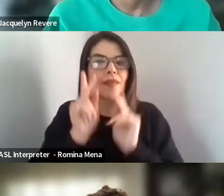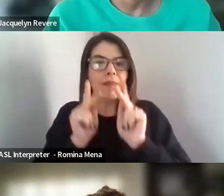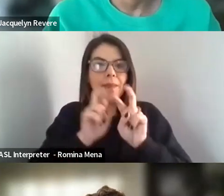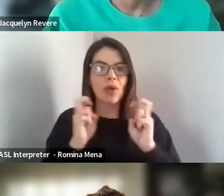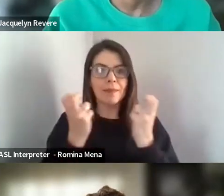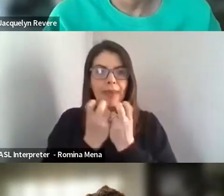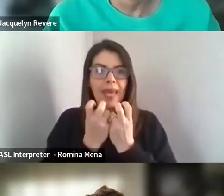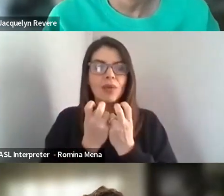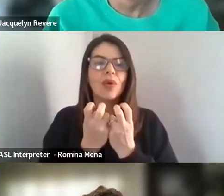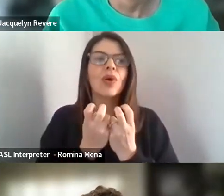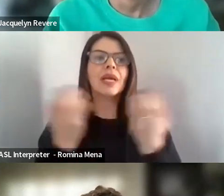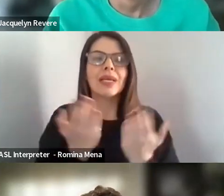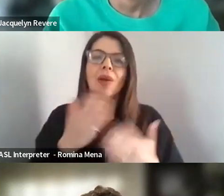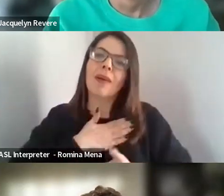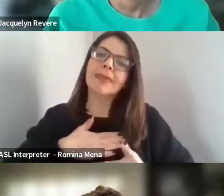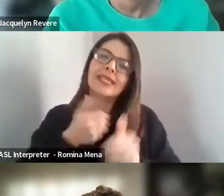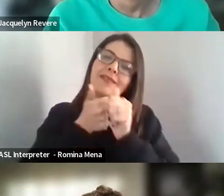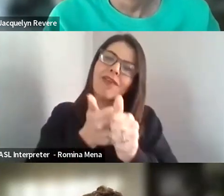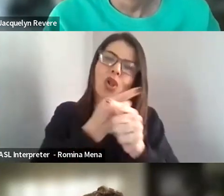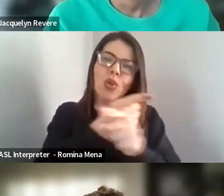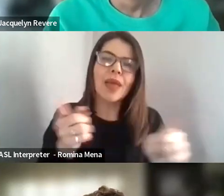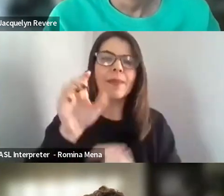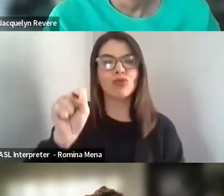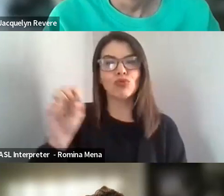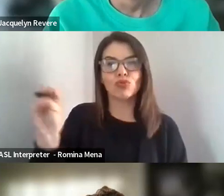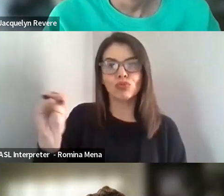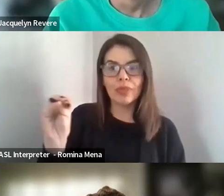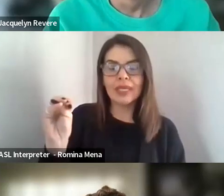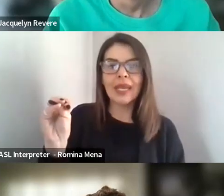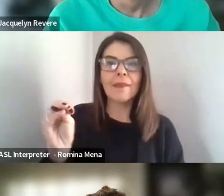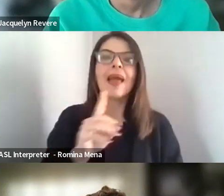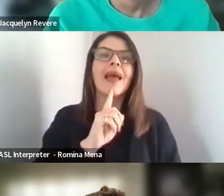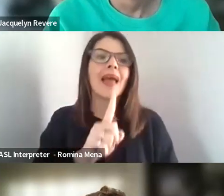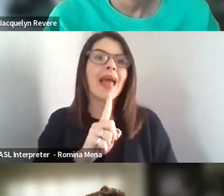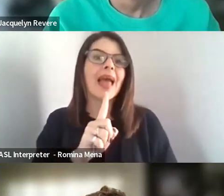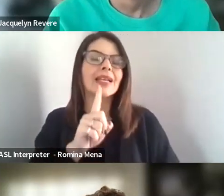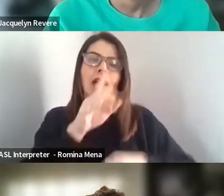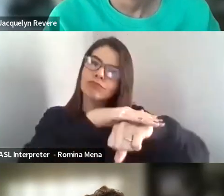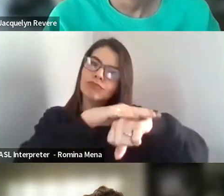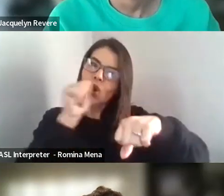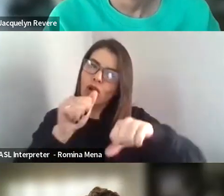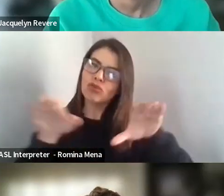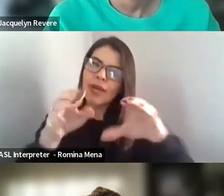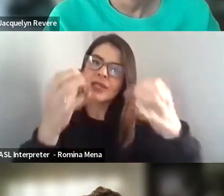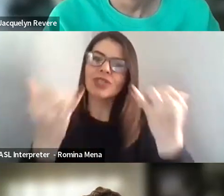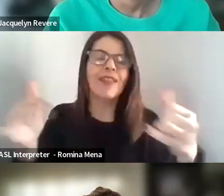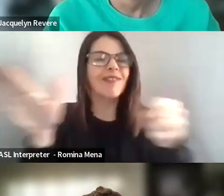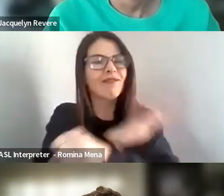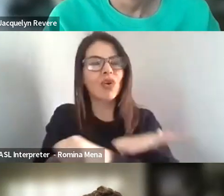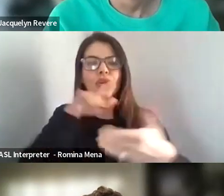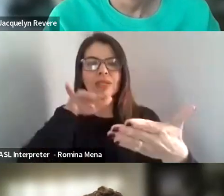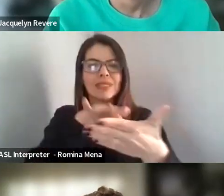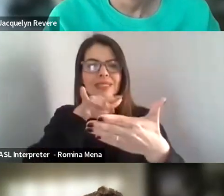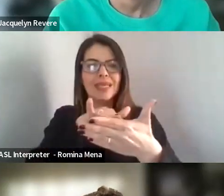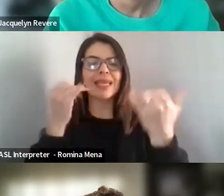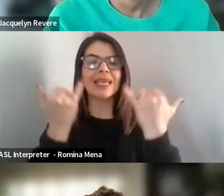panelists. Please follow them on social media. In terms of a call to action, the full study is now